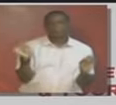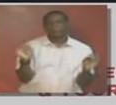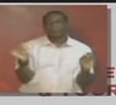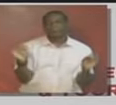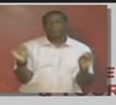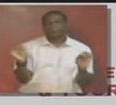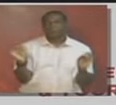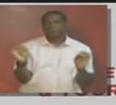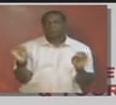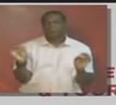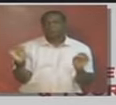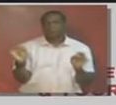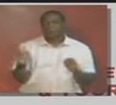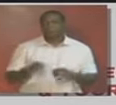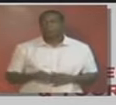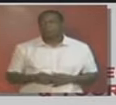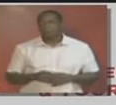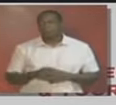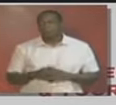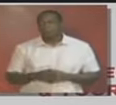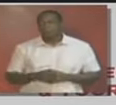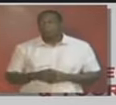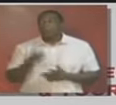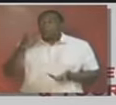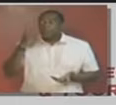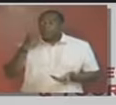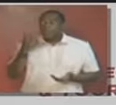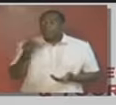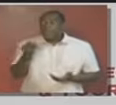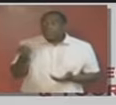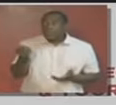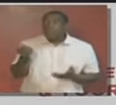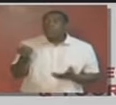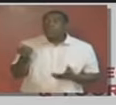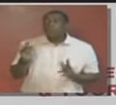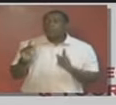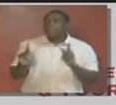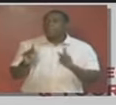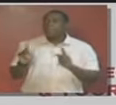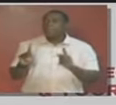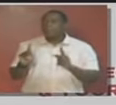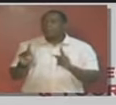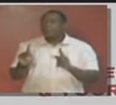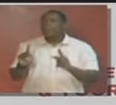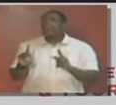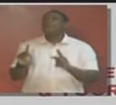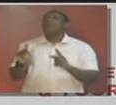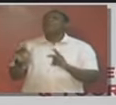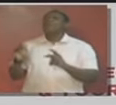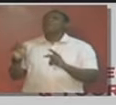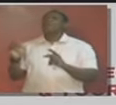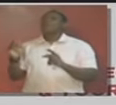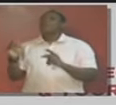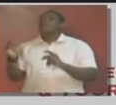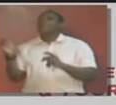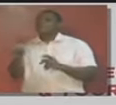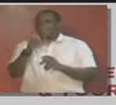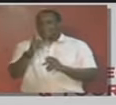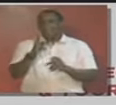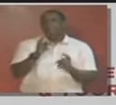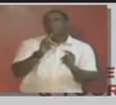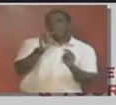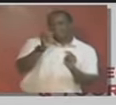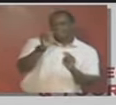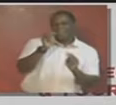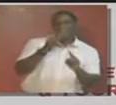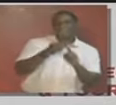population. We have identified a couple of those in people who were either repatriating or being tested as part